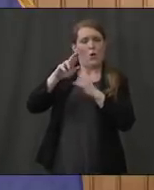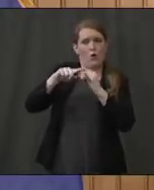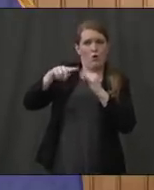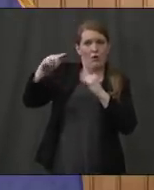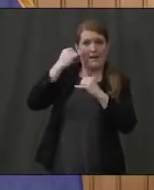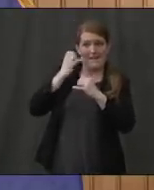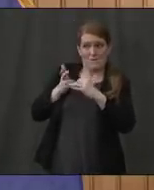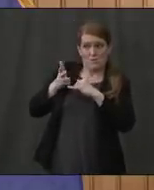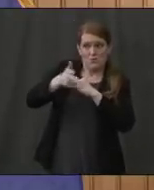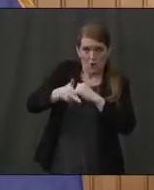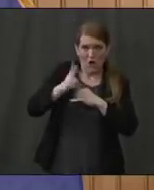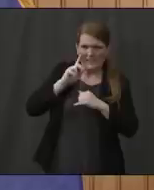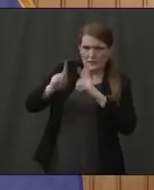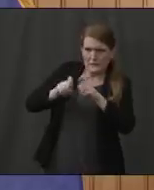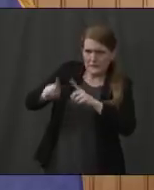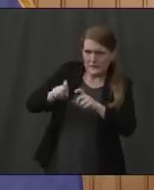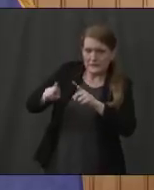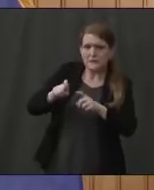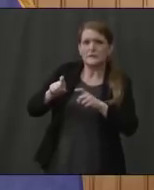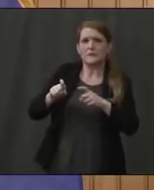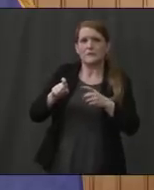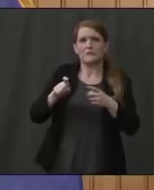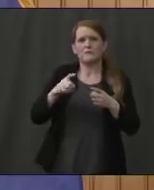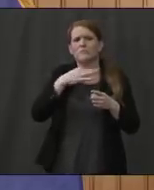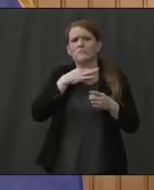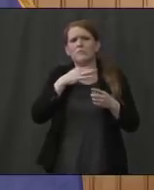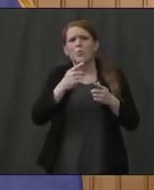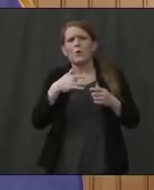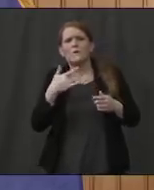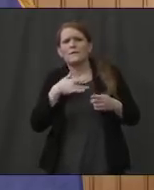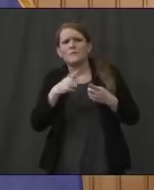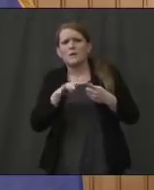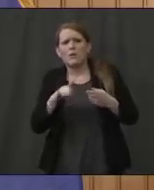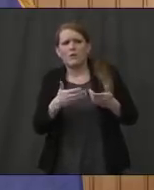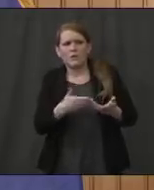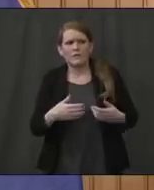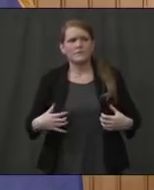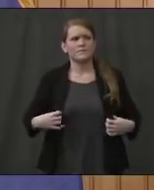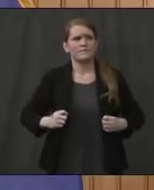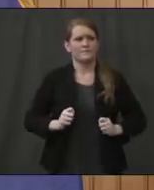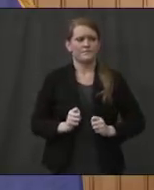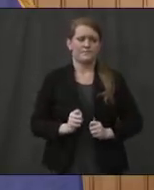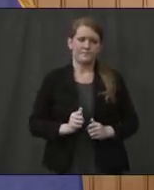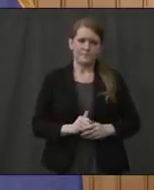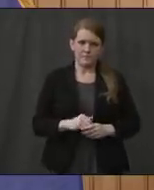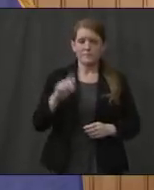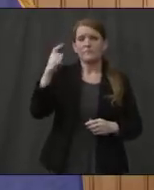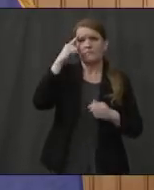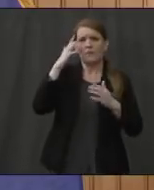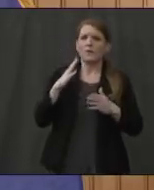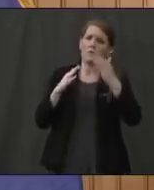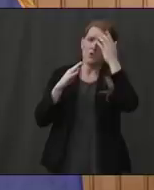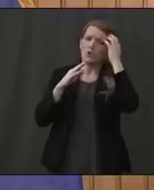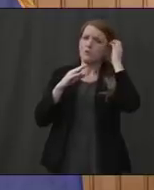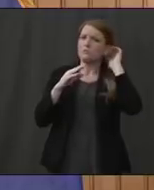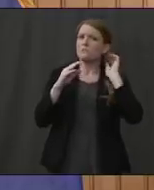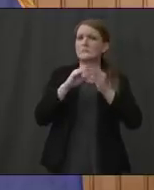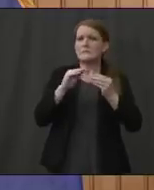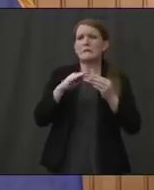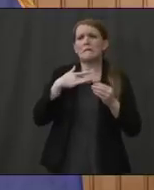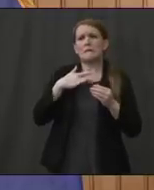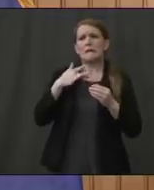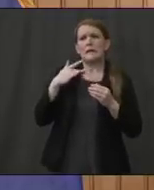Well, look, we're accomplishing the same thing in different ways. We have said in no uncertain terms, as has Governors Murphy